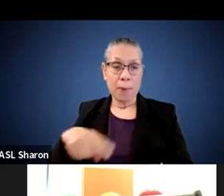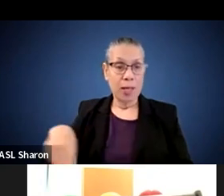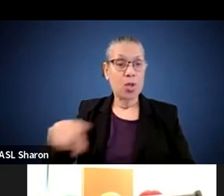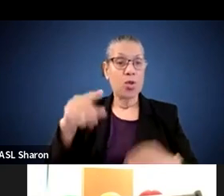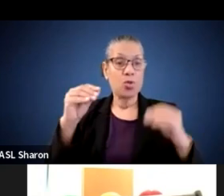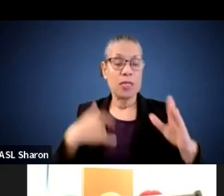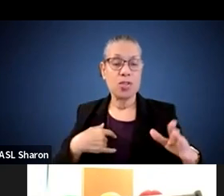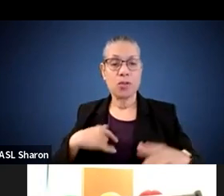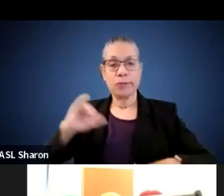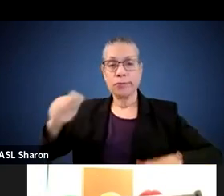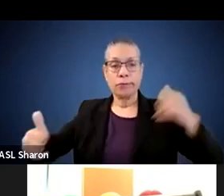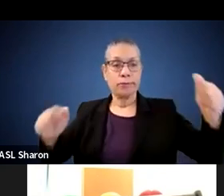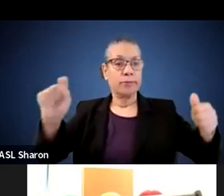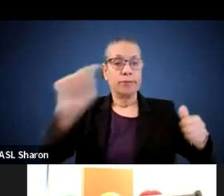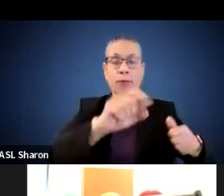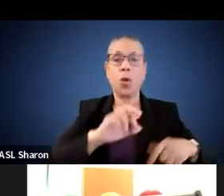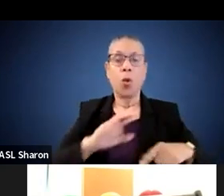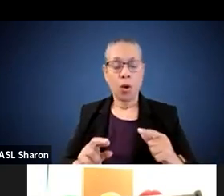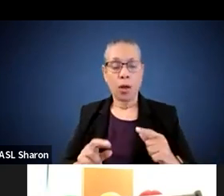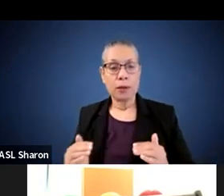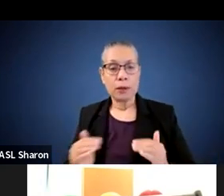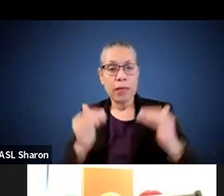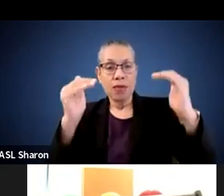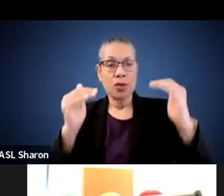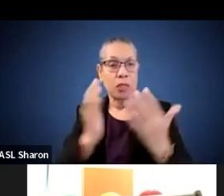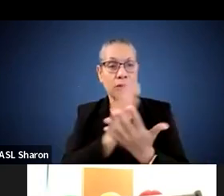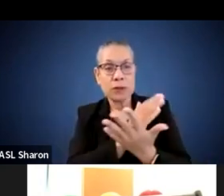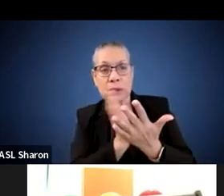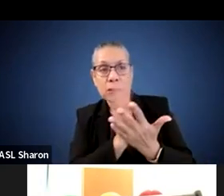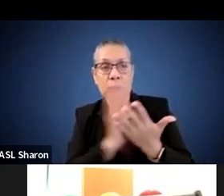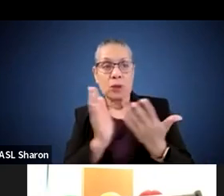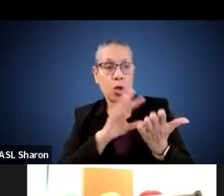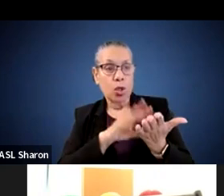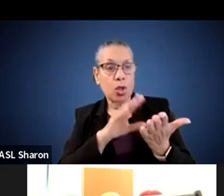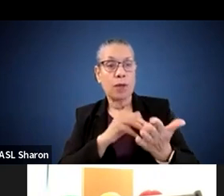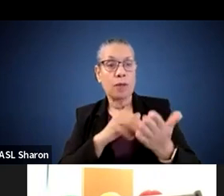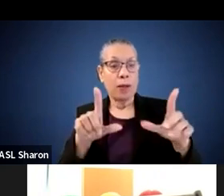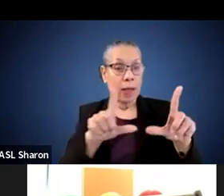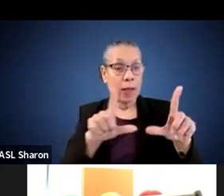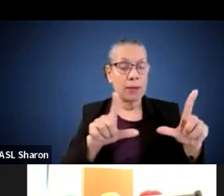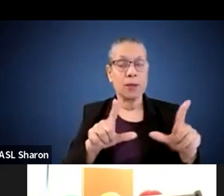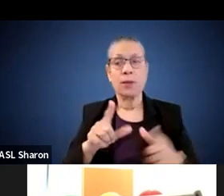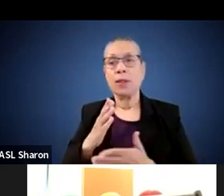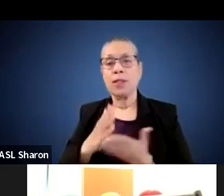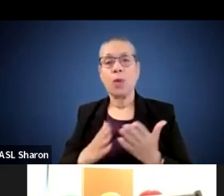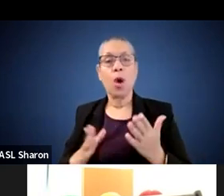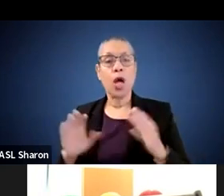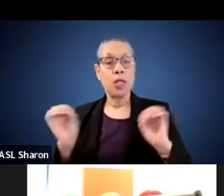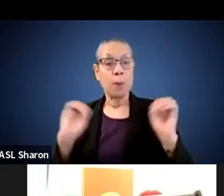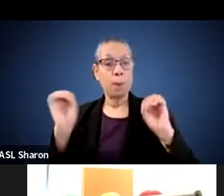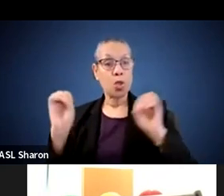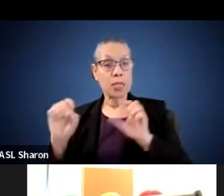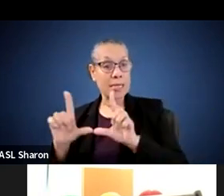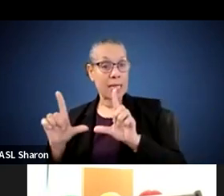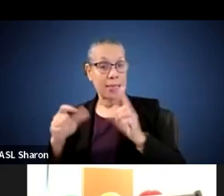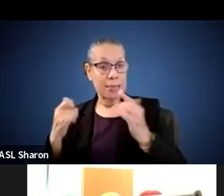in different places with their licensure um they maybe have were on an emergency license during a pandemic